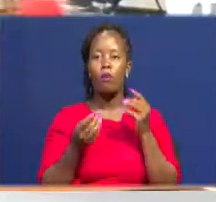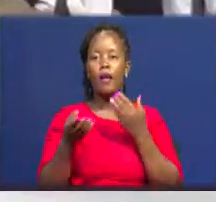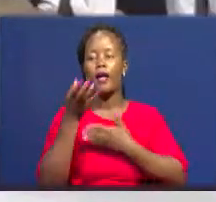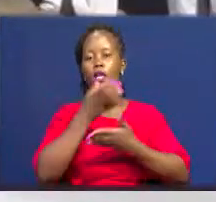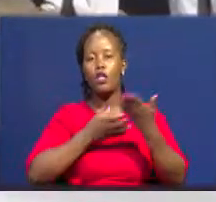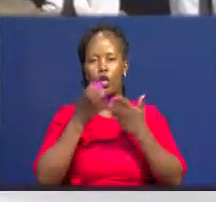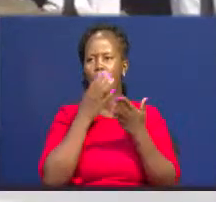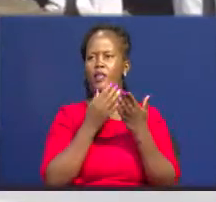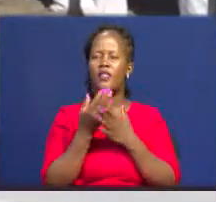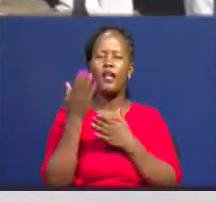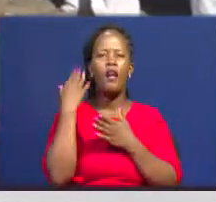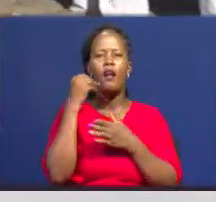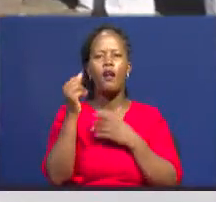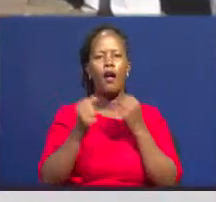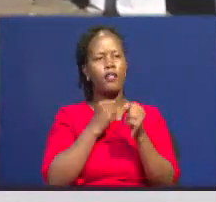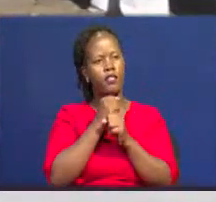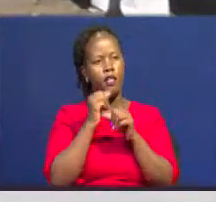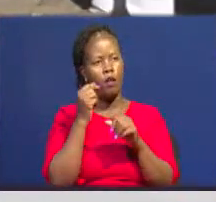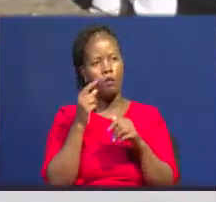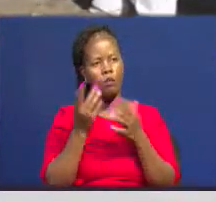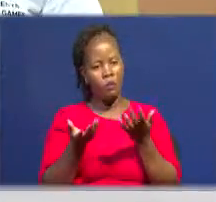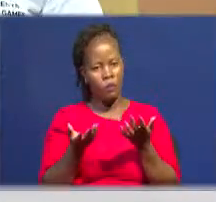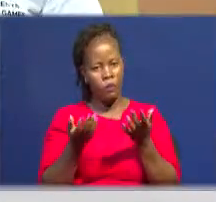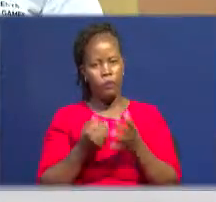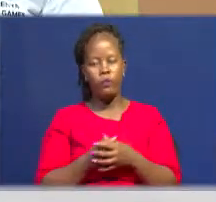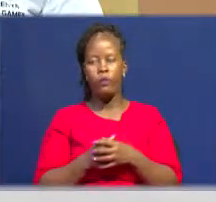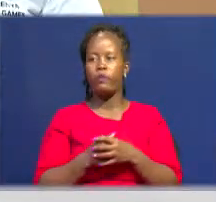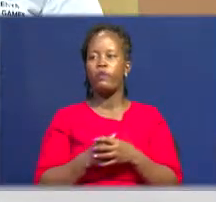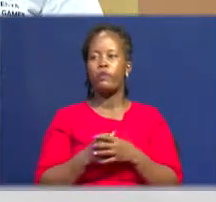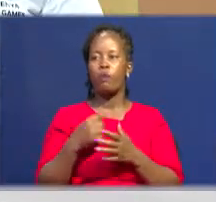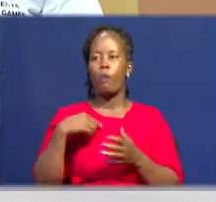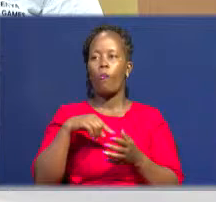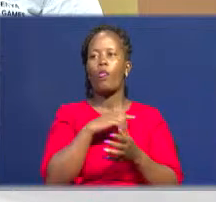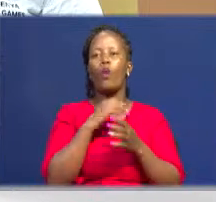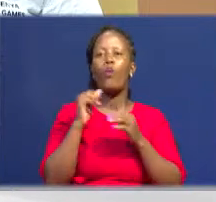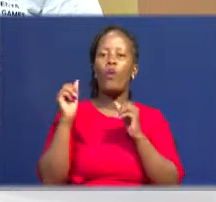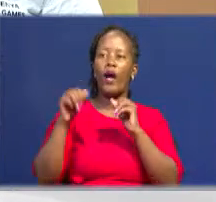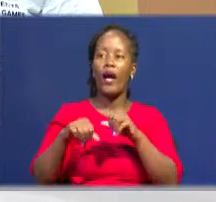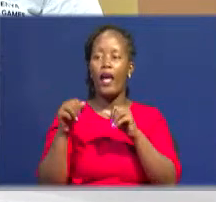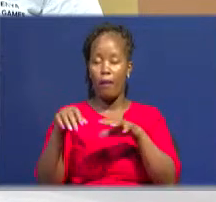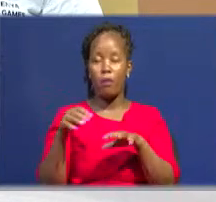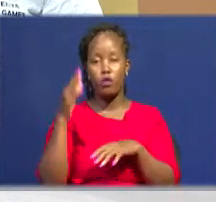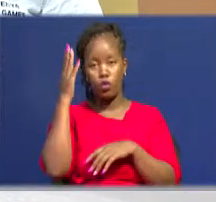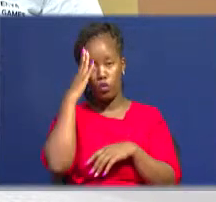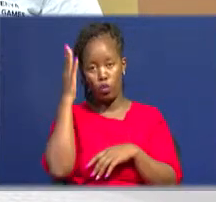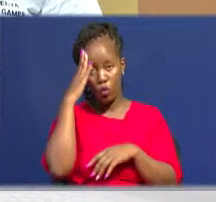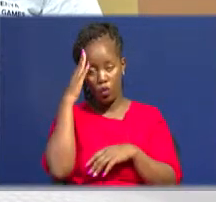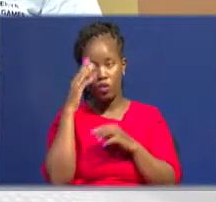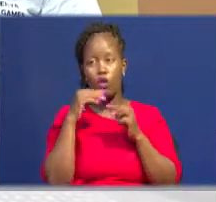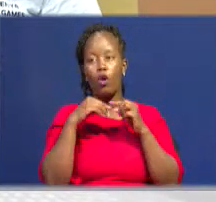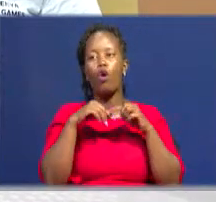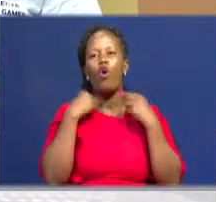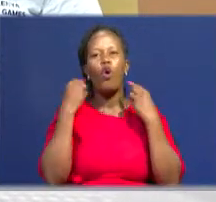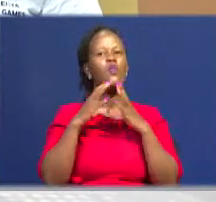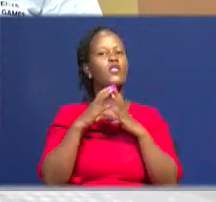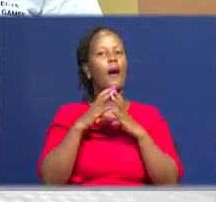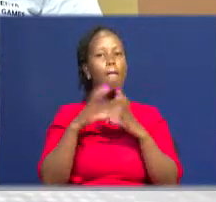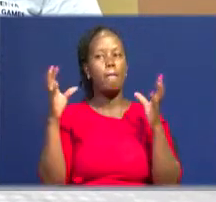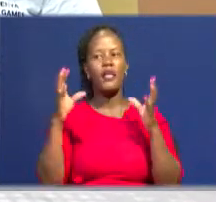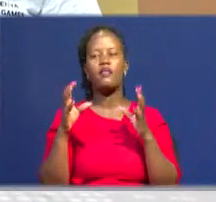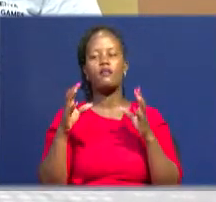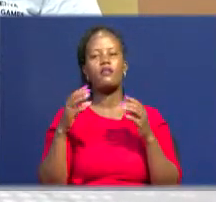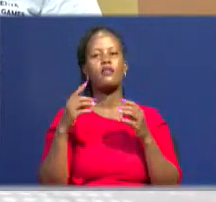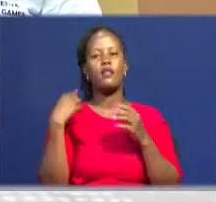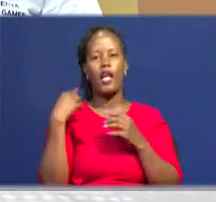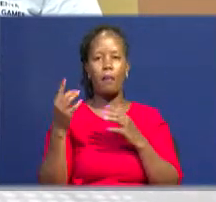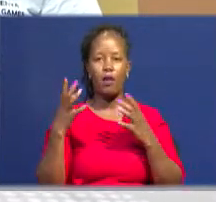for you last year? I think for us, we were able to see, first of all, that we can be able to host even a bigger crowd. And that's why we are